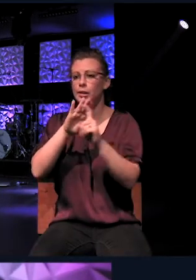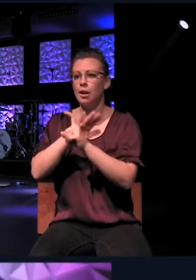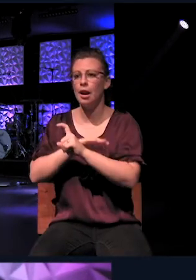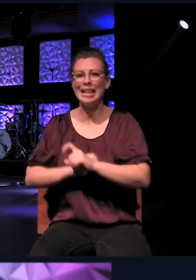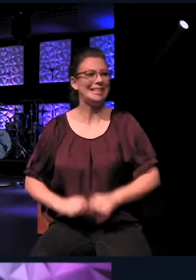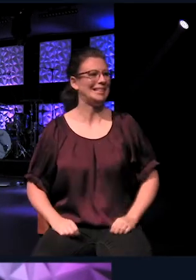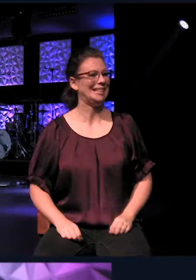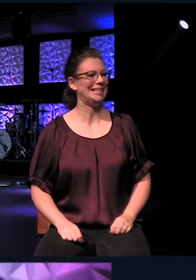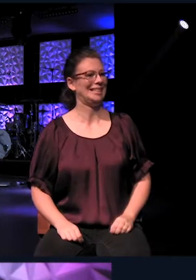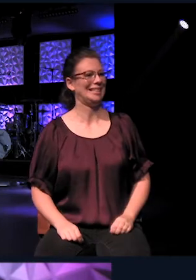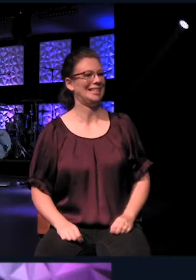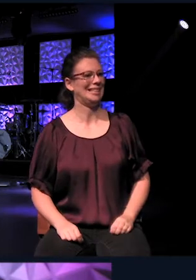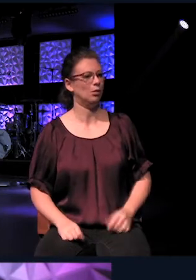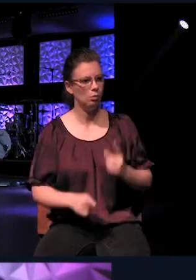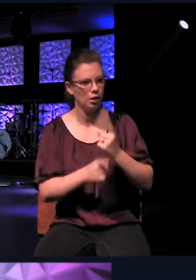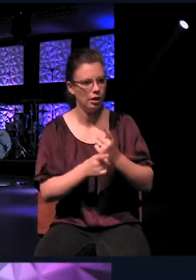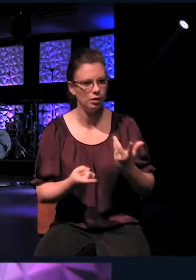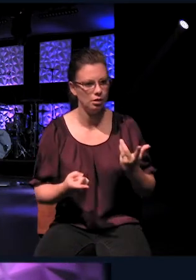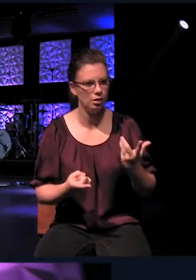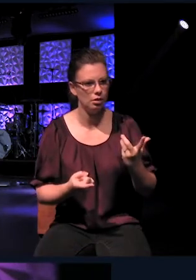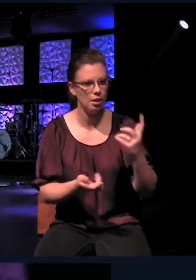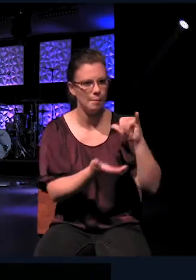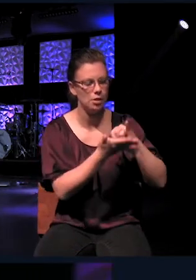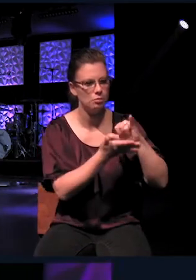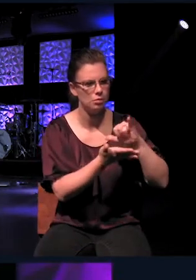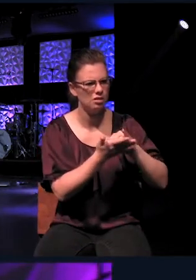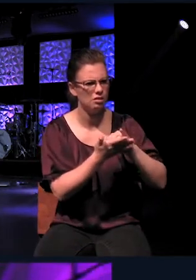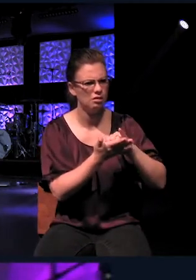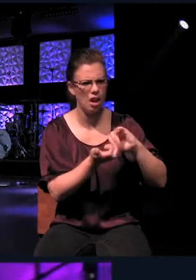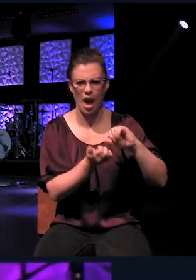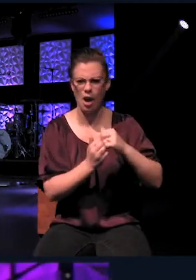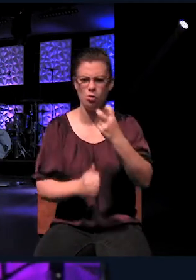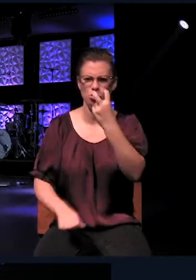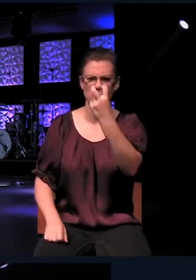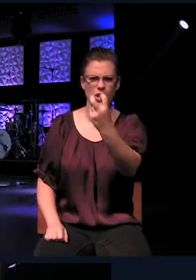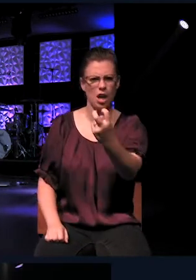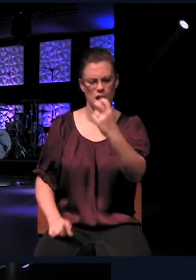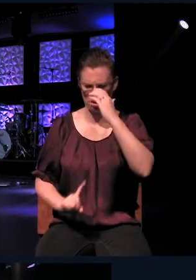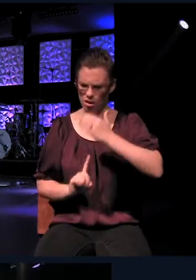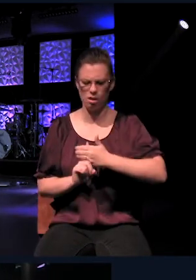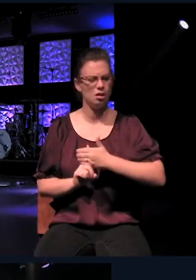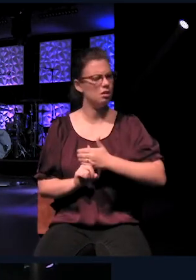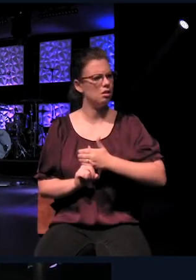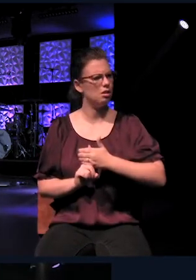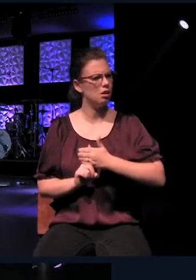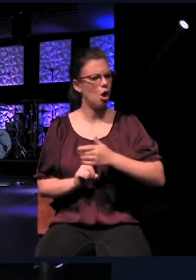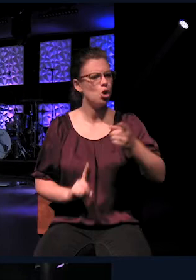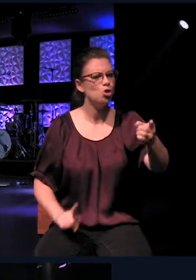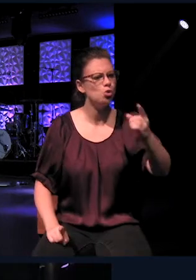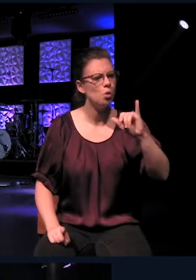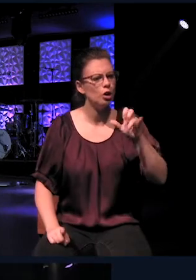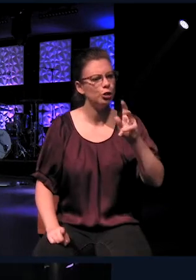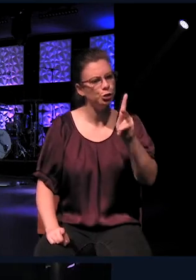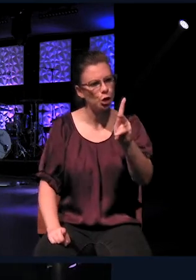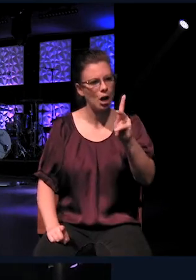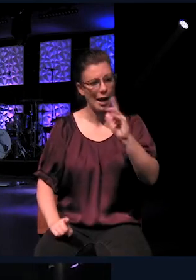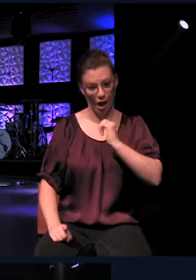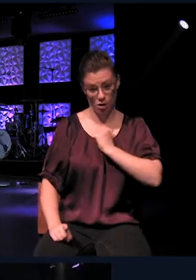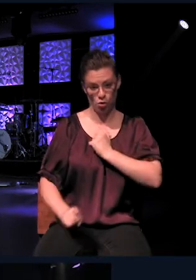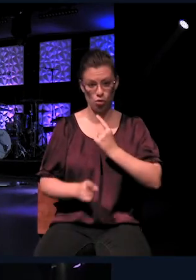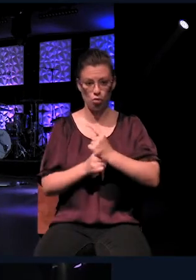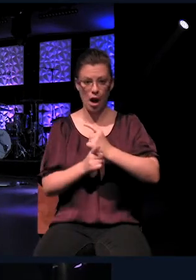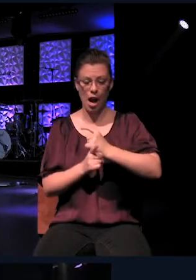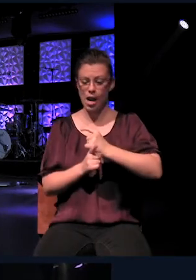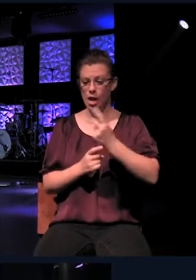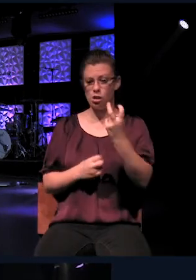it. It's impossible to sit here in the seat of a jerk and try to pretend you have joy. It doesn't look